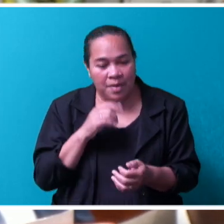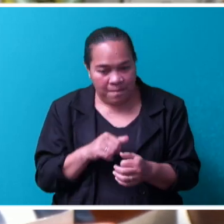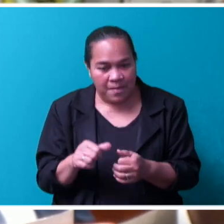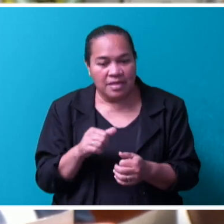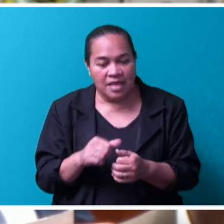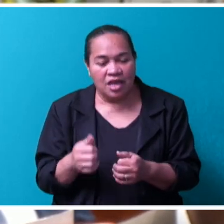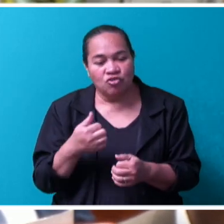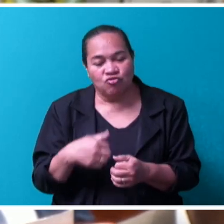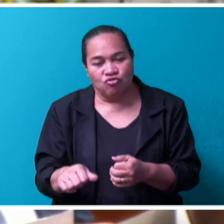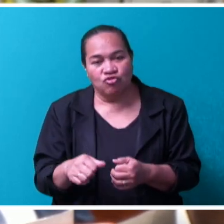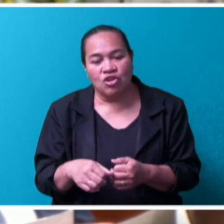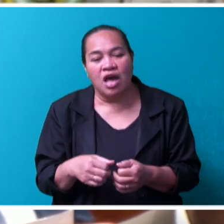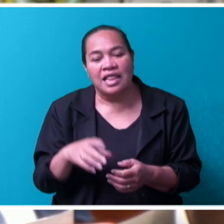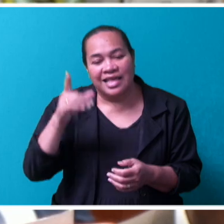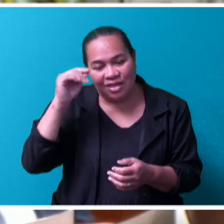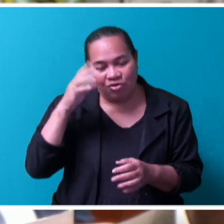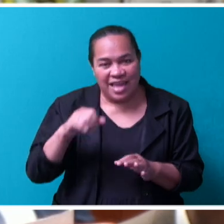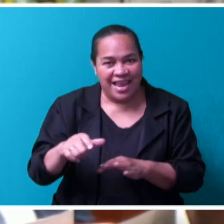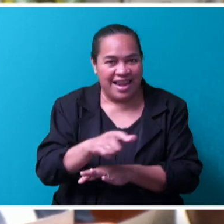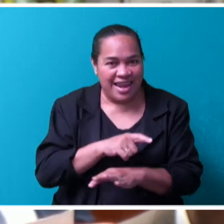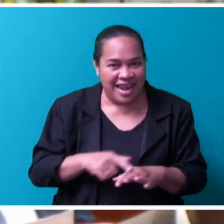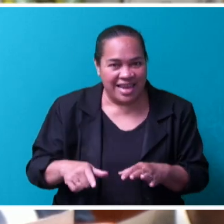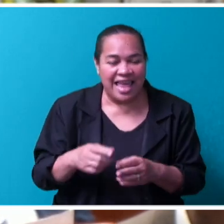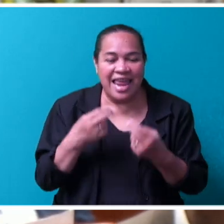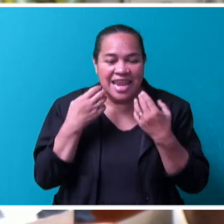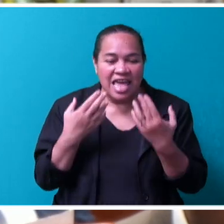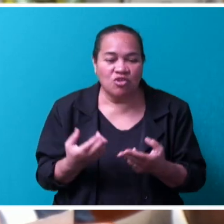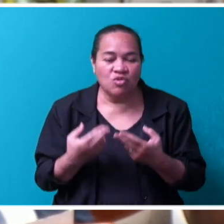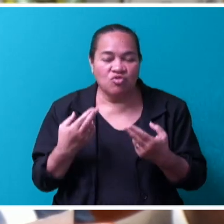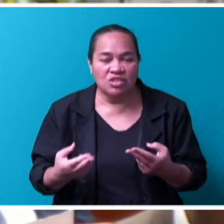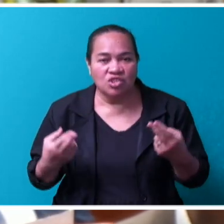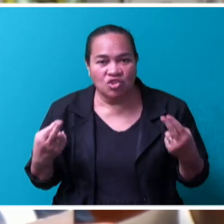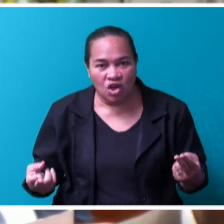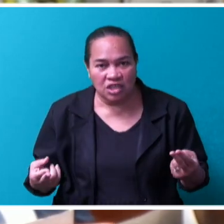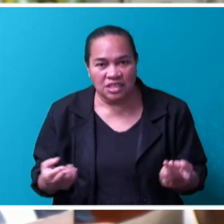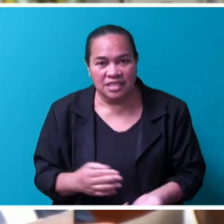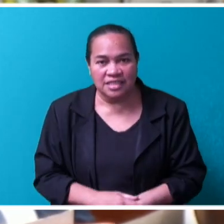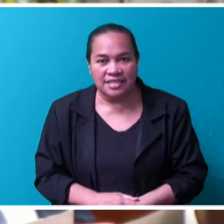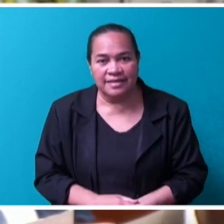use of its iTaukei land and natural resources.